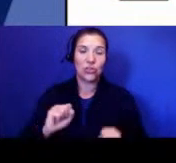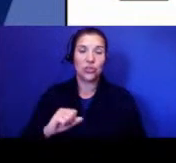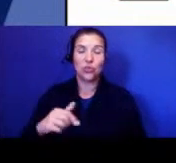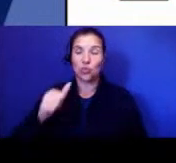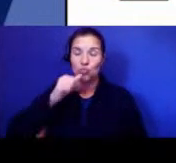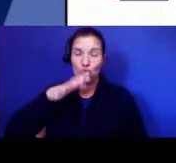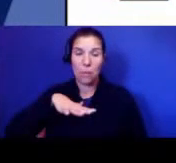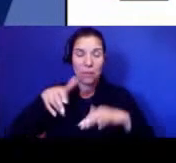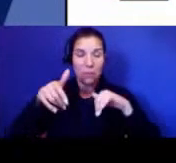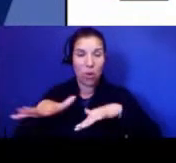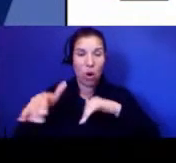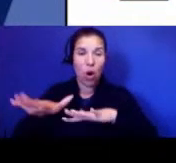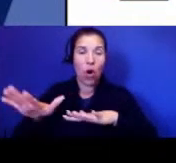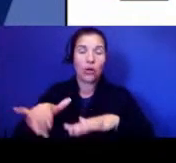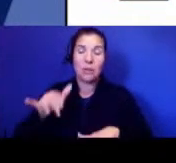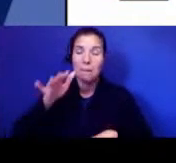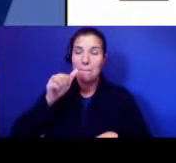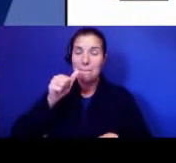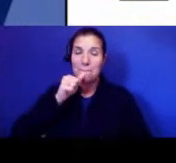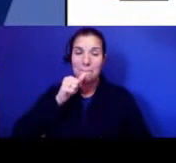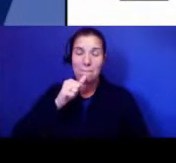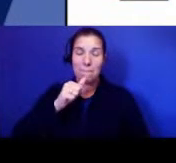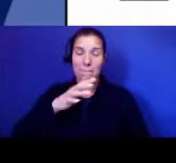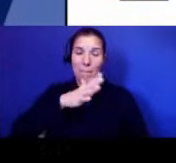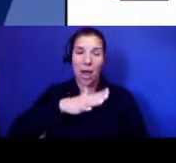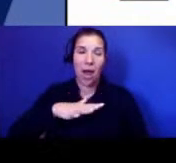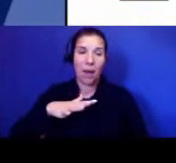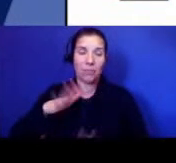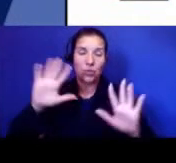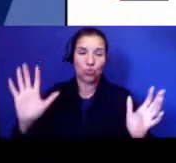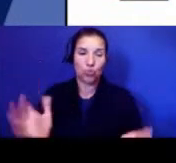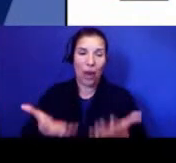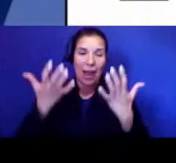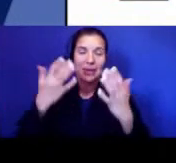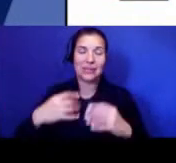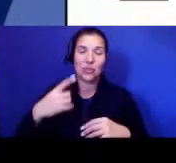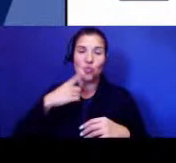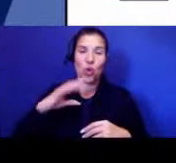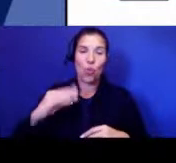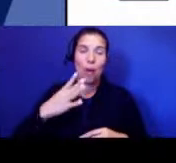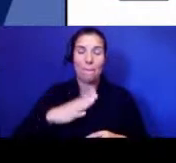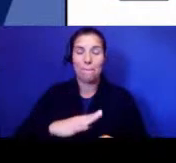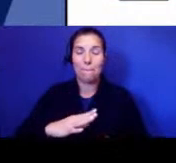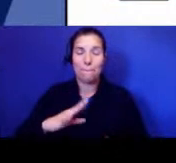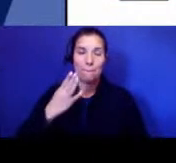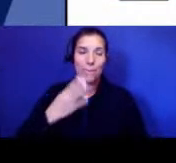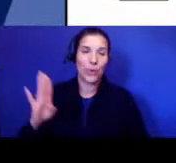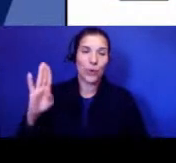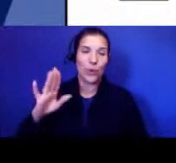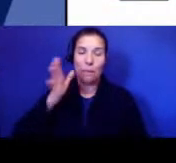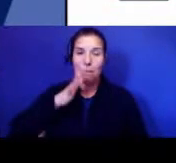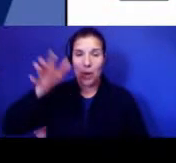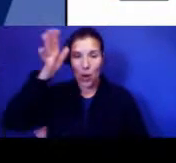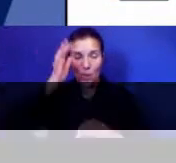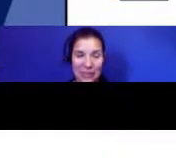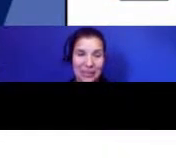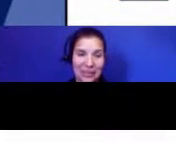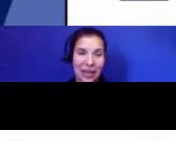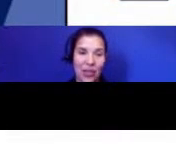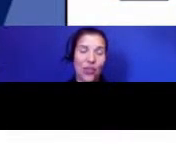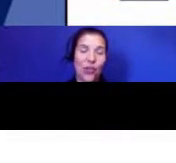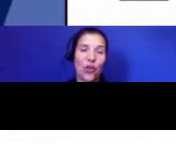Women's March, Moms Rising, Red, Wine, and Blue, the Education Trust, Parents Together, the